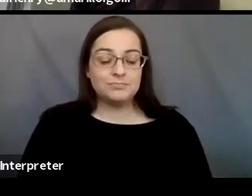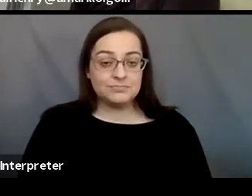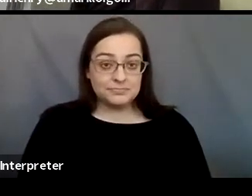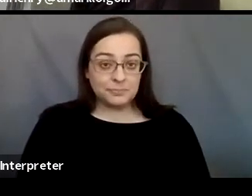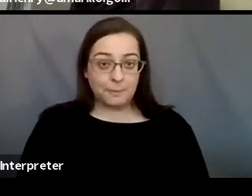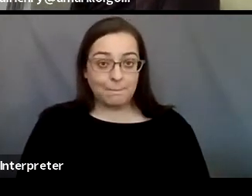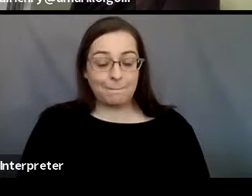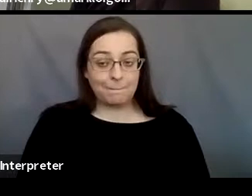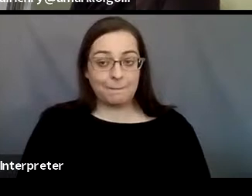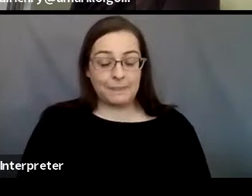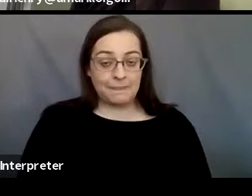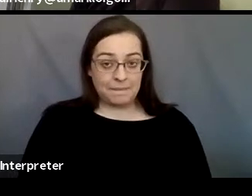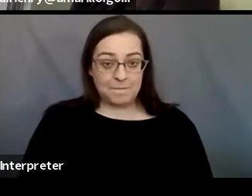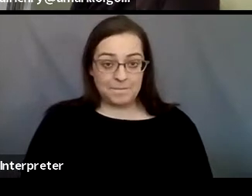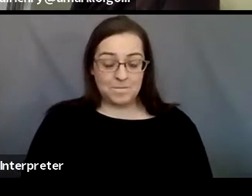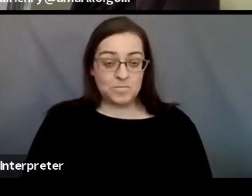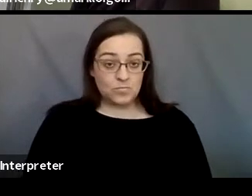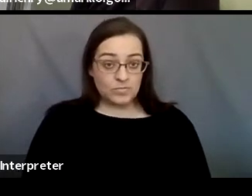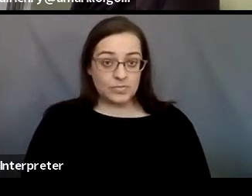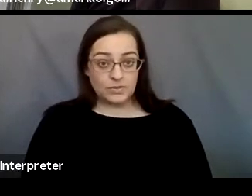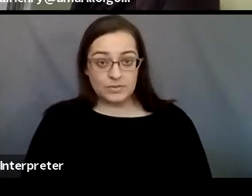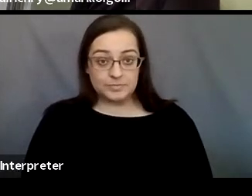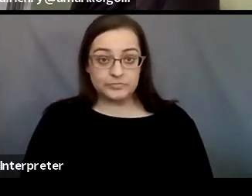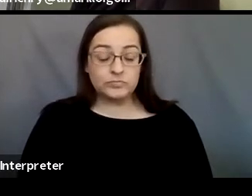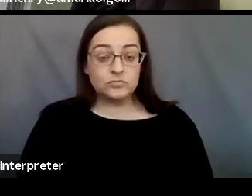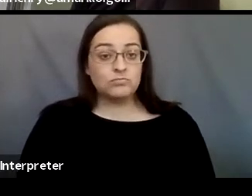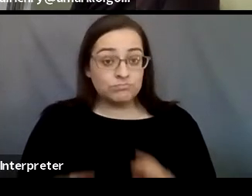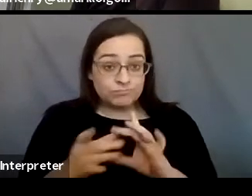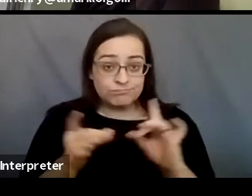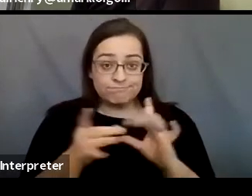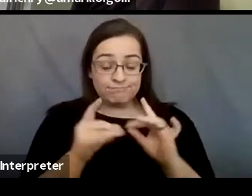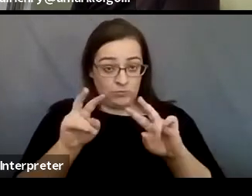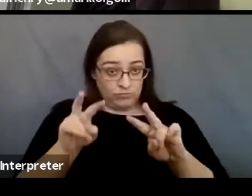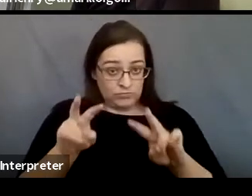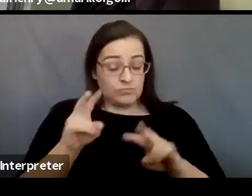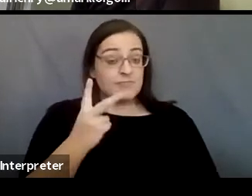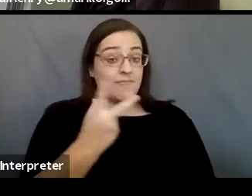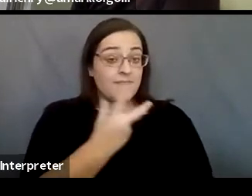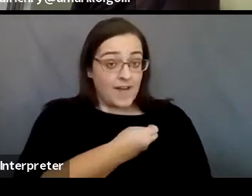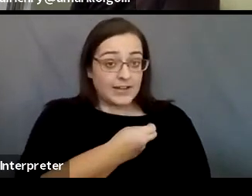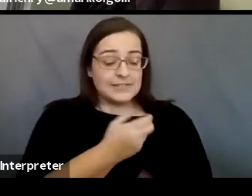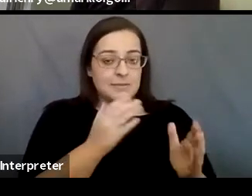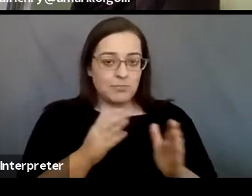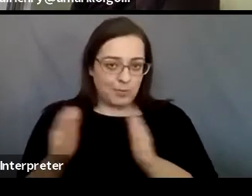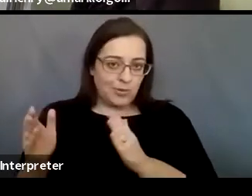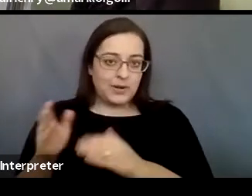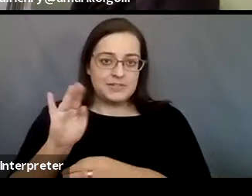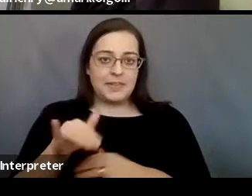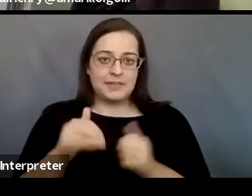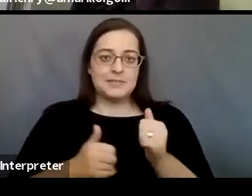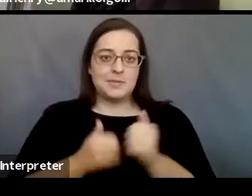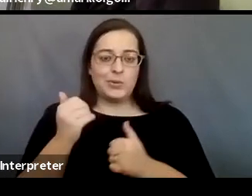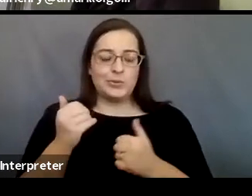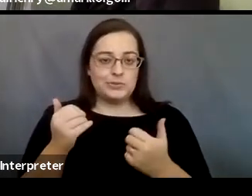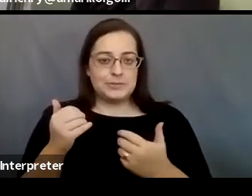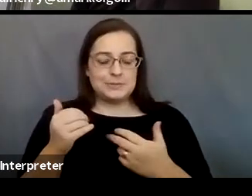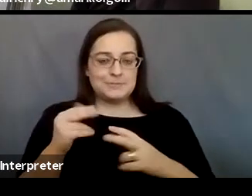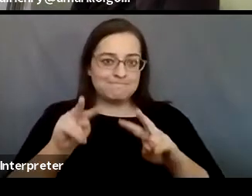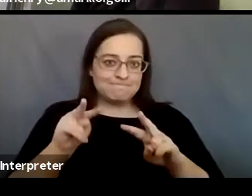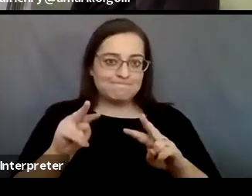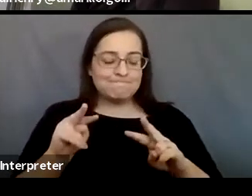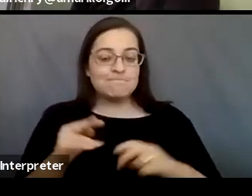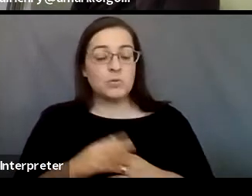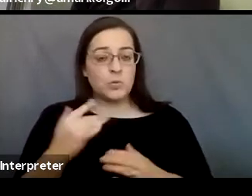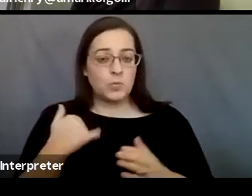the things that we are looking forward to, the vaccine preparation is probably the biggest thing. We have been planning